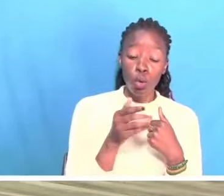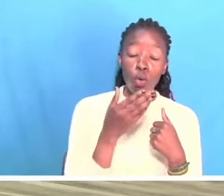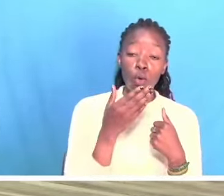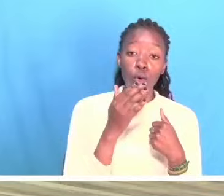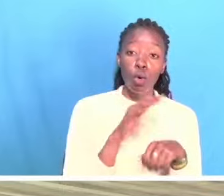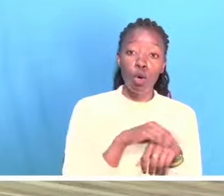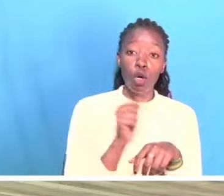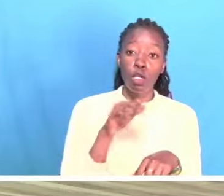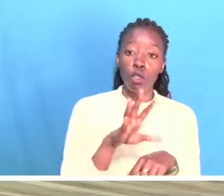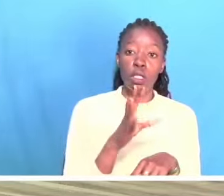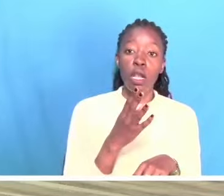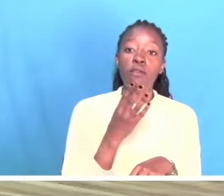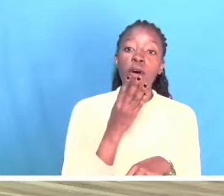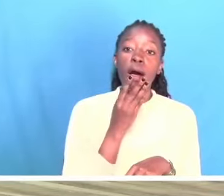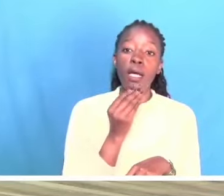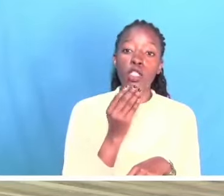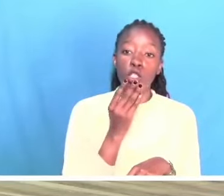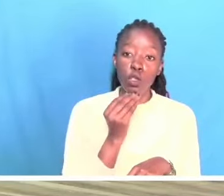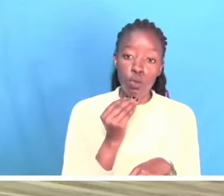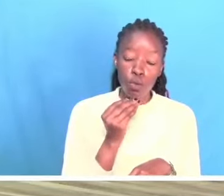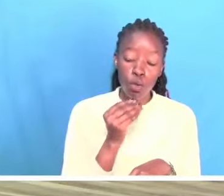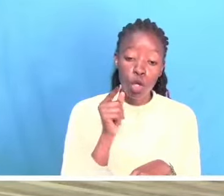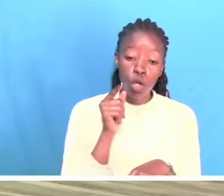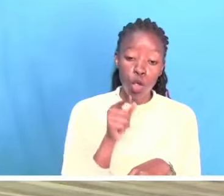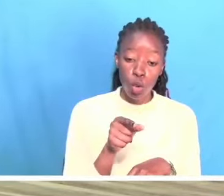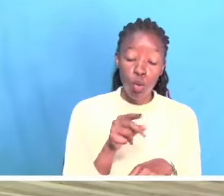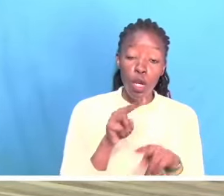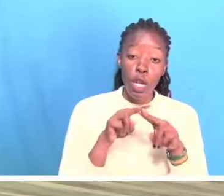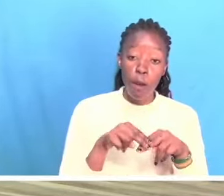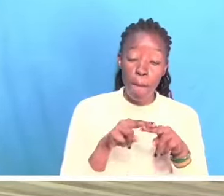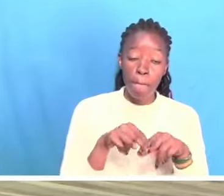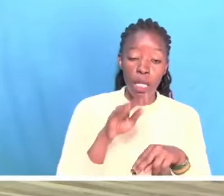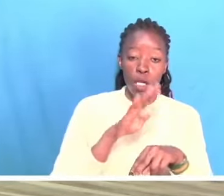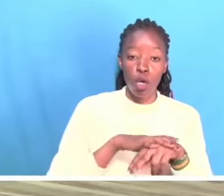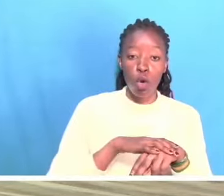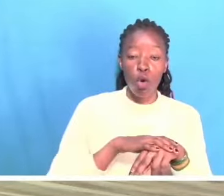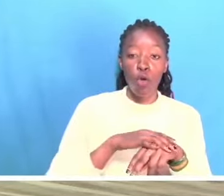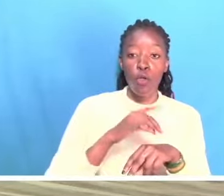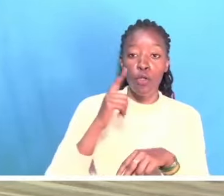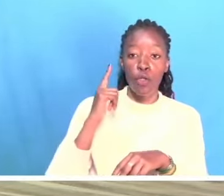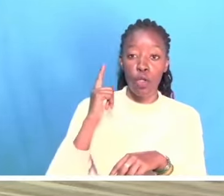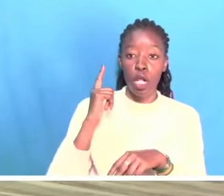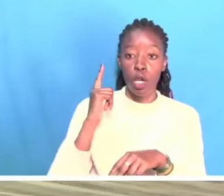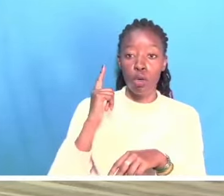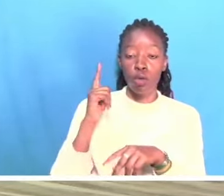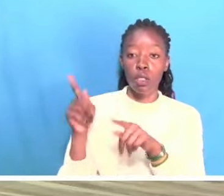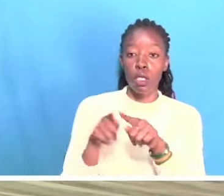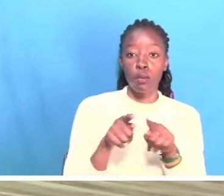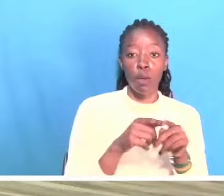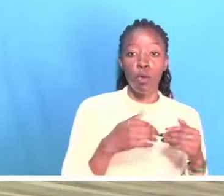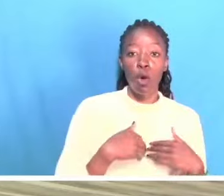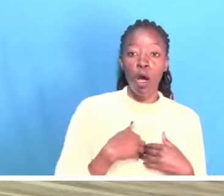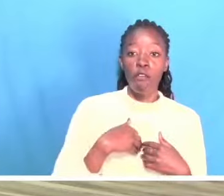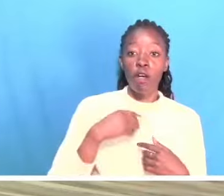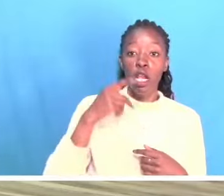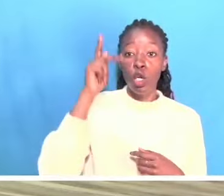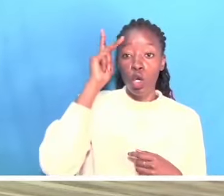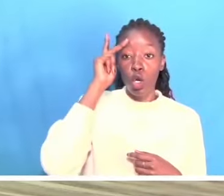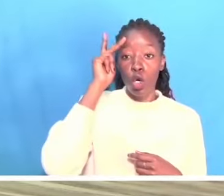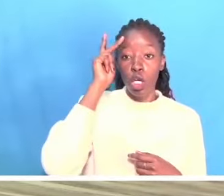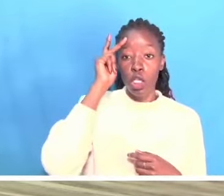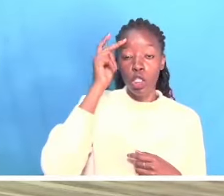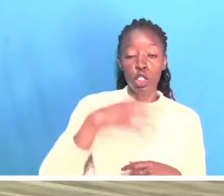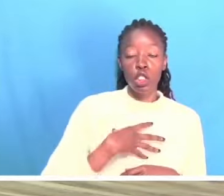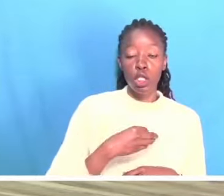are. You rely on the law, that is the embodiment of knowledge and truth. You brag about